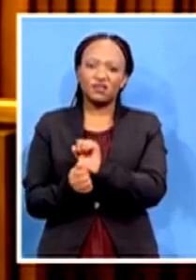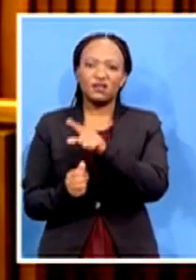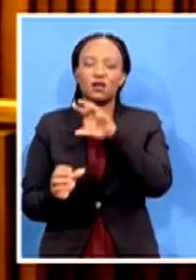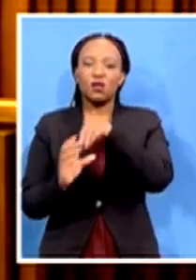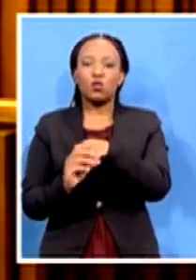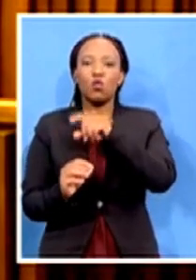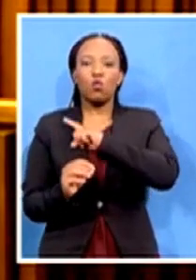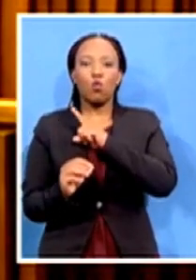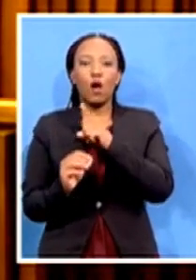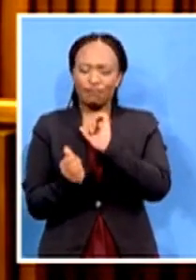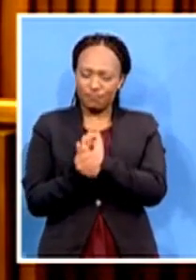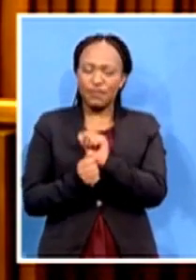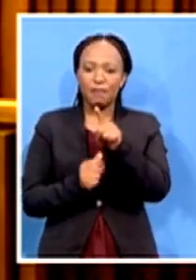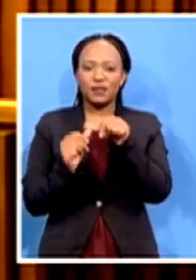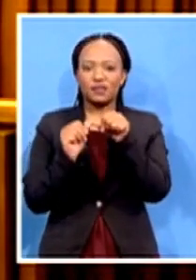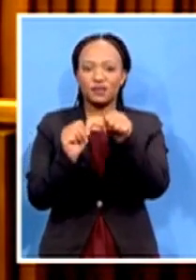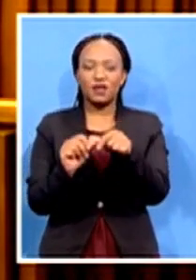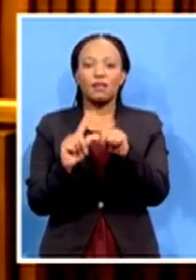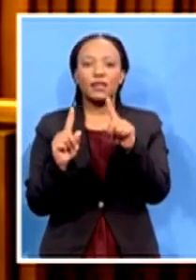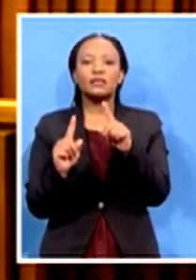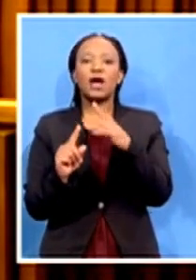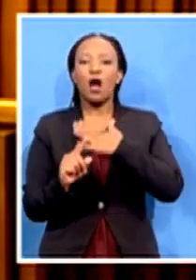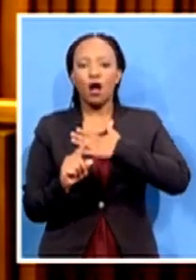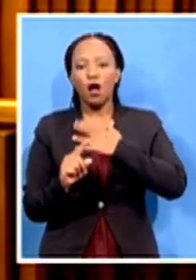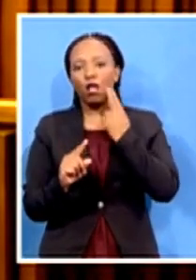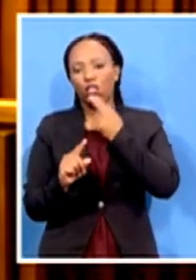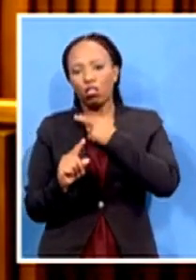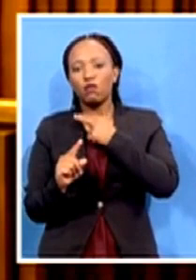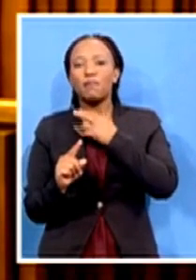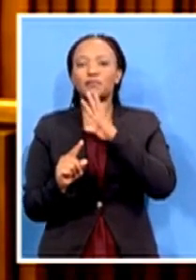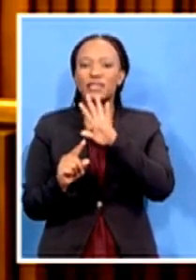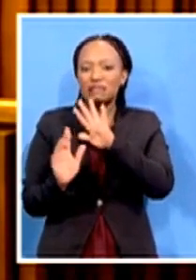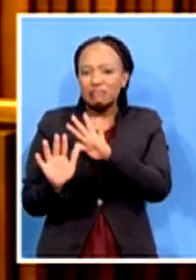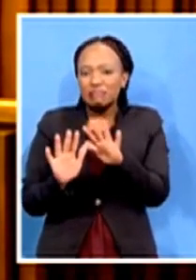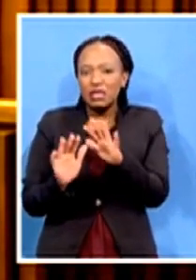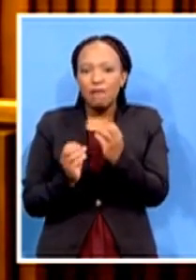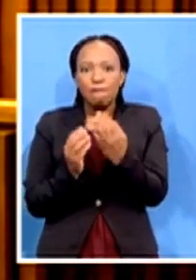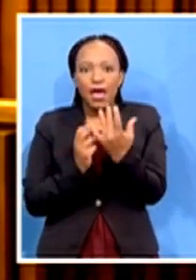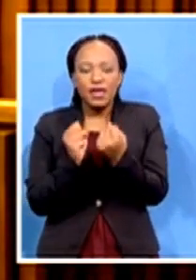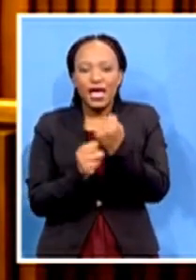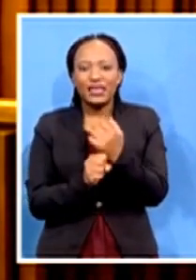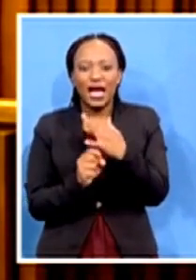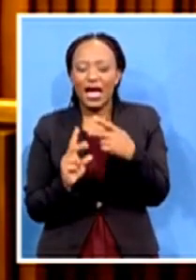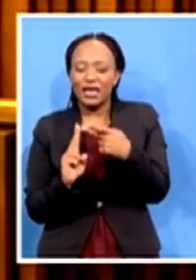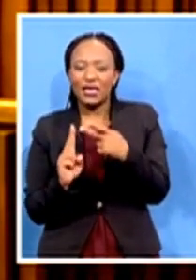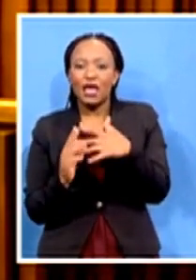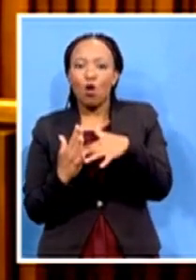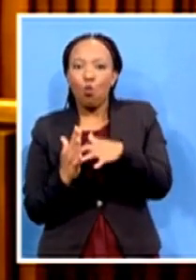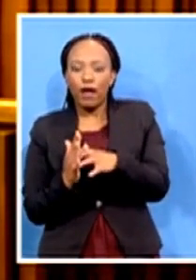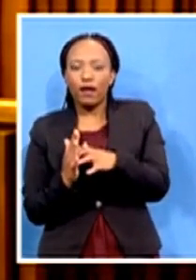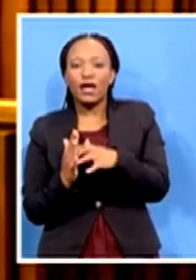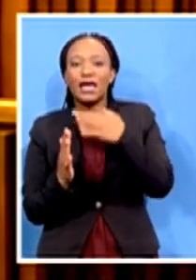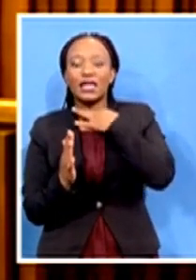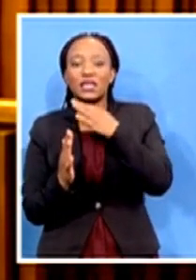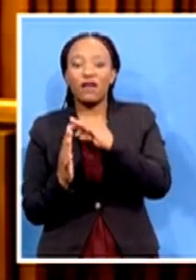for leniency due to vulnerability relating to COVID-19. You would know that Mr. Mdluli is 62 years old. So